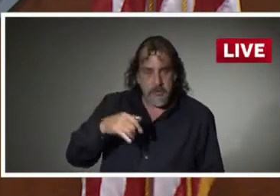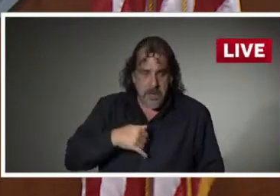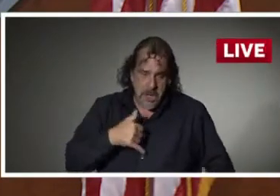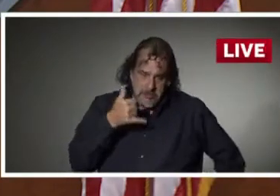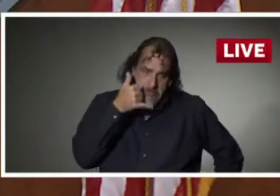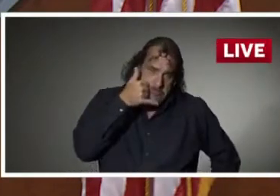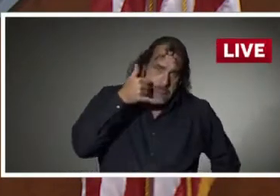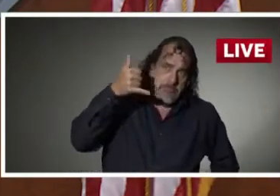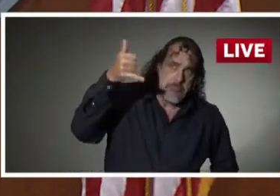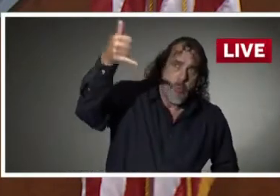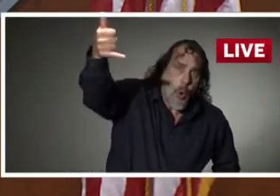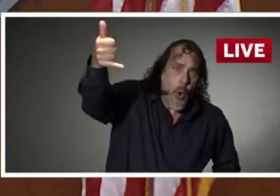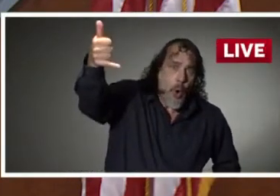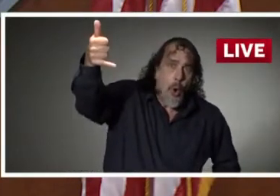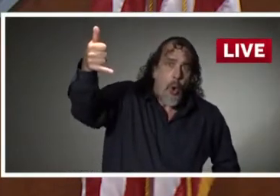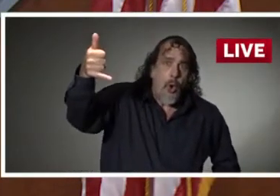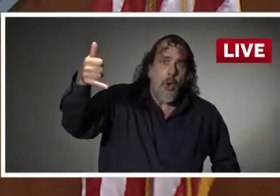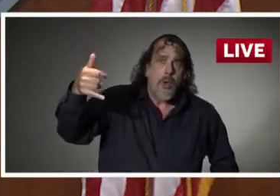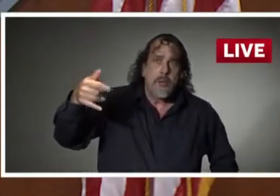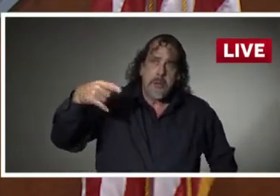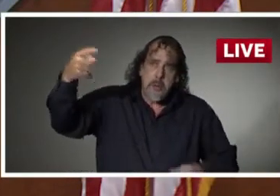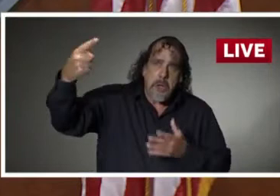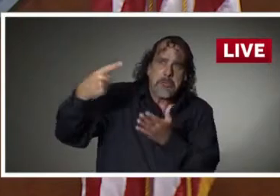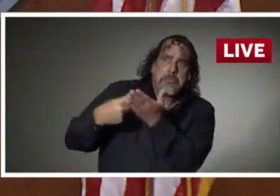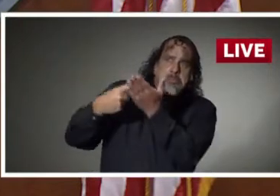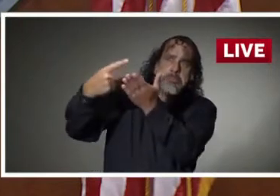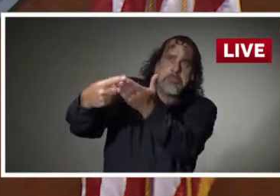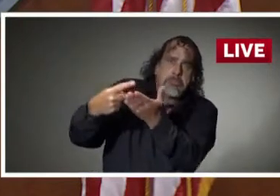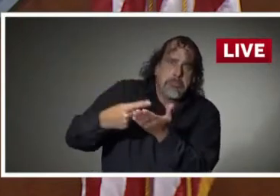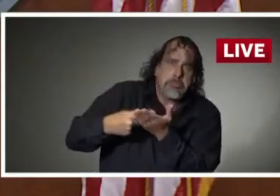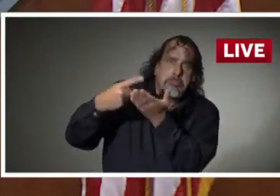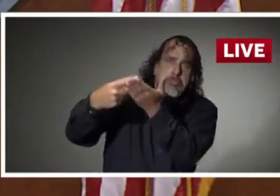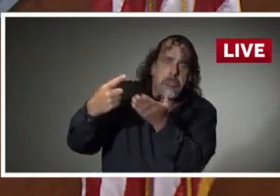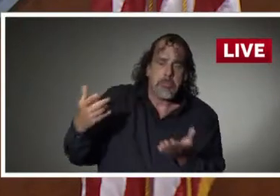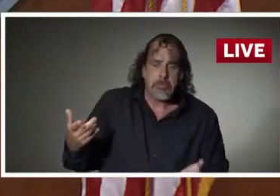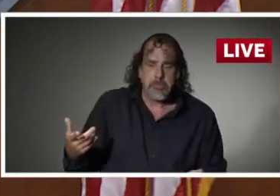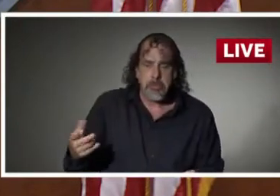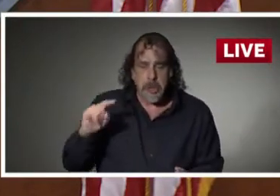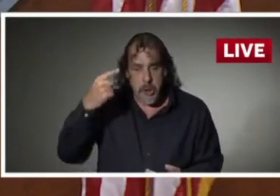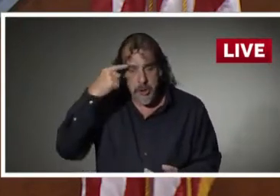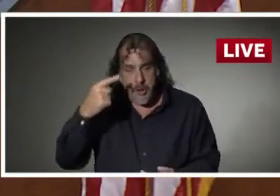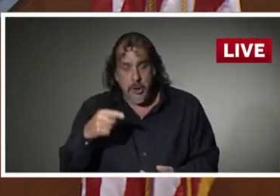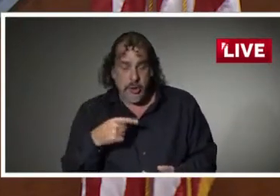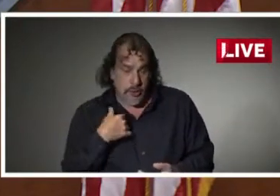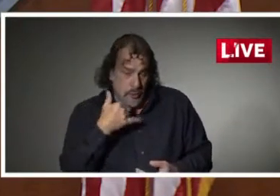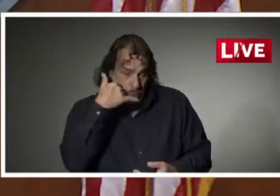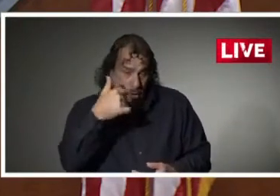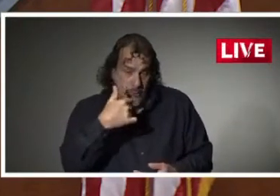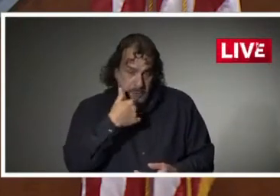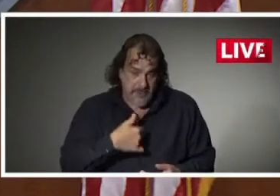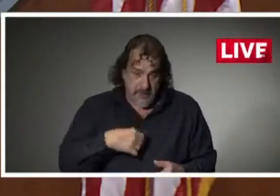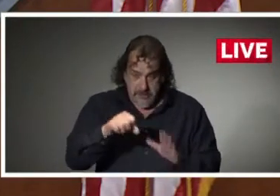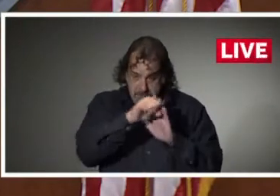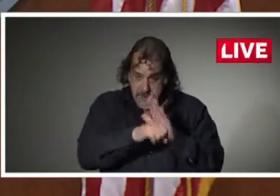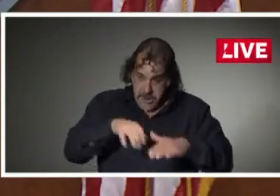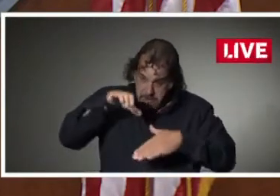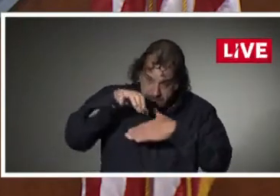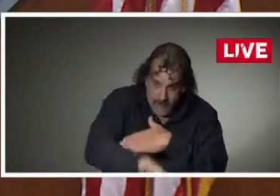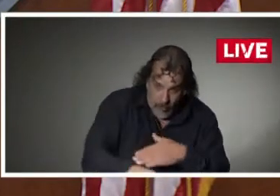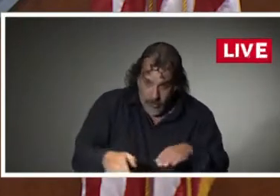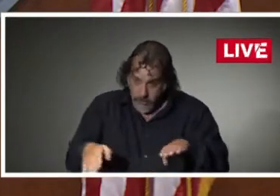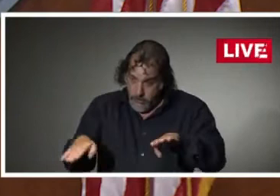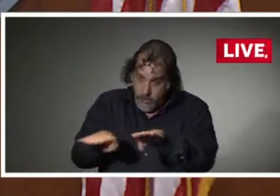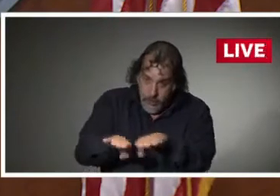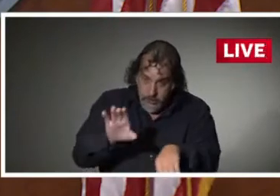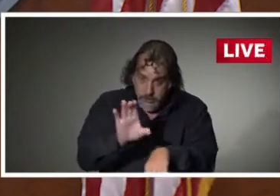him, he and I had a conversation. And he said, "Governor, you calling to tell me that the state's going to shut down my church? Because